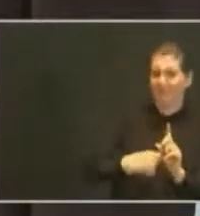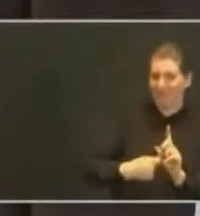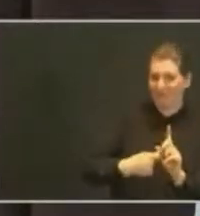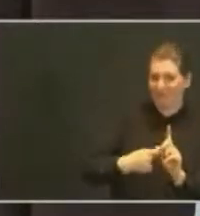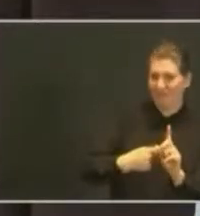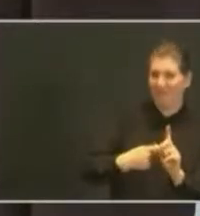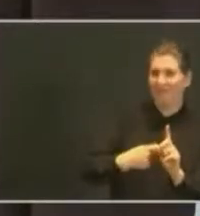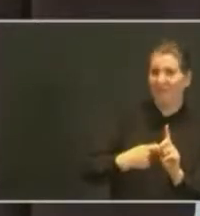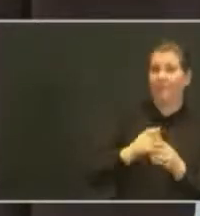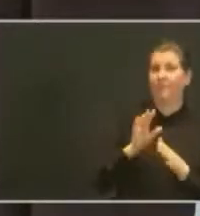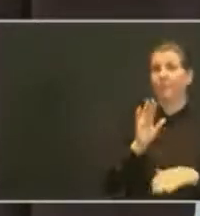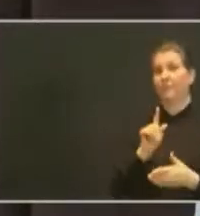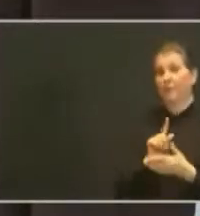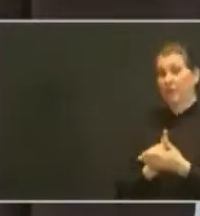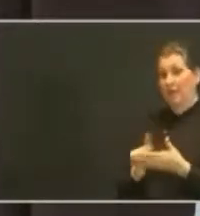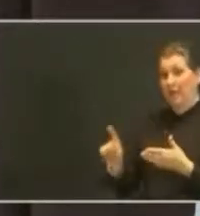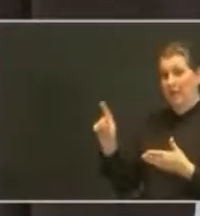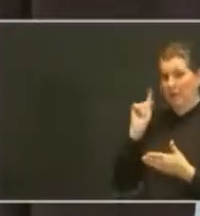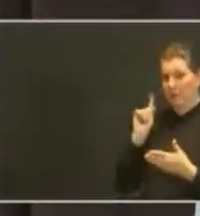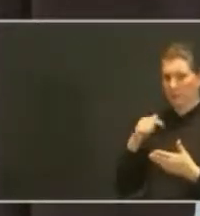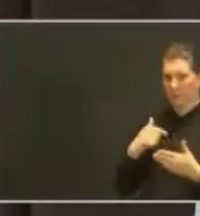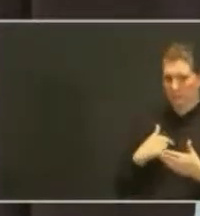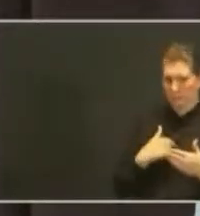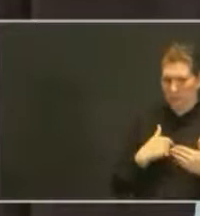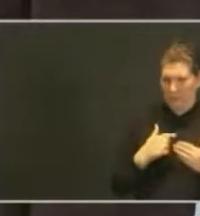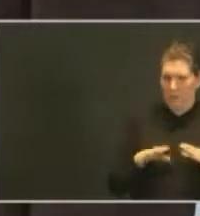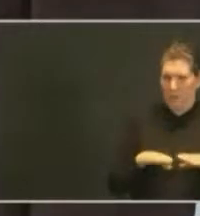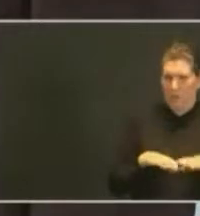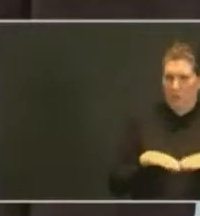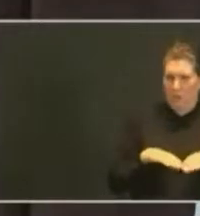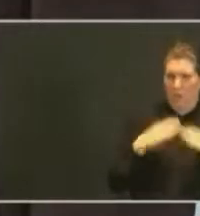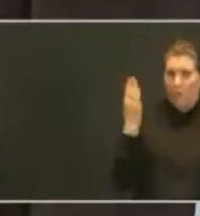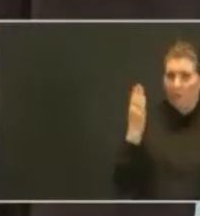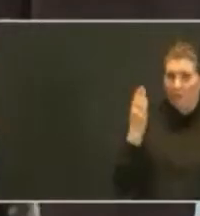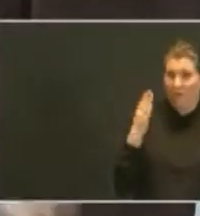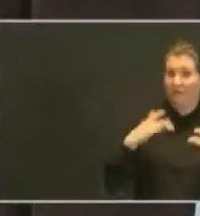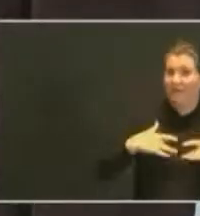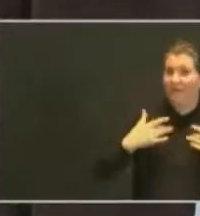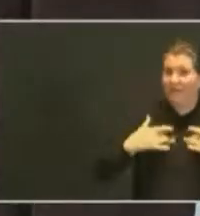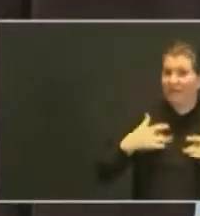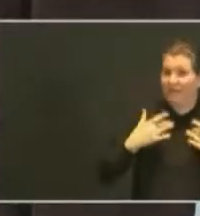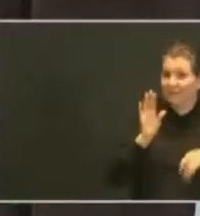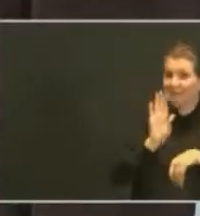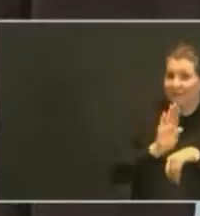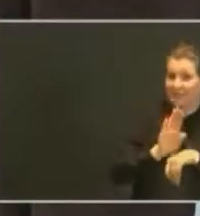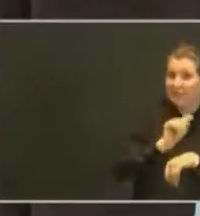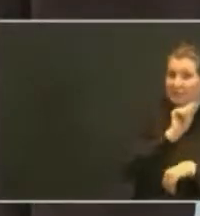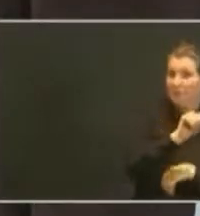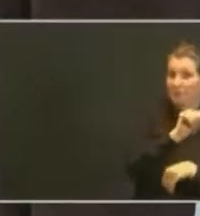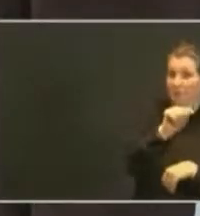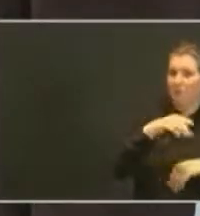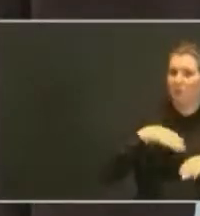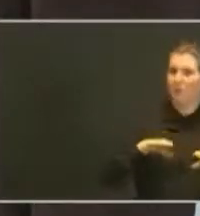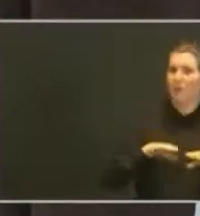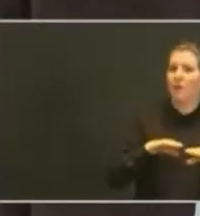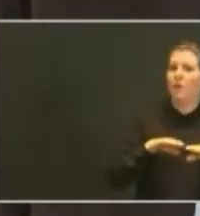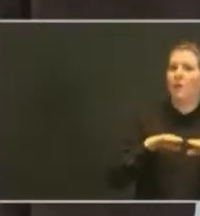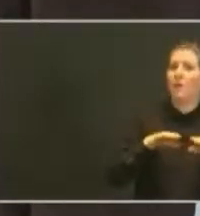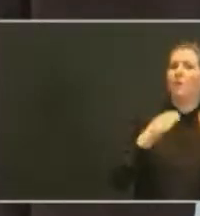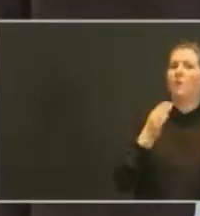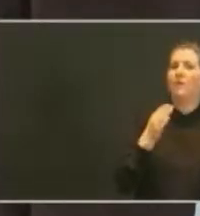we opened, for purposes of event professionals, the guidelines so that we could